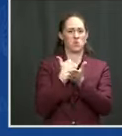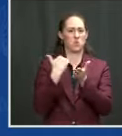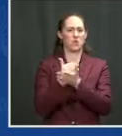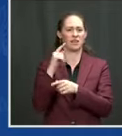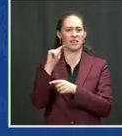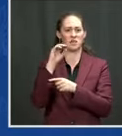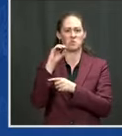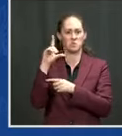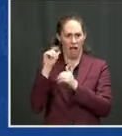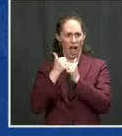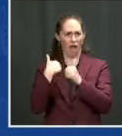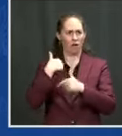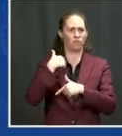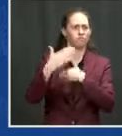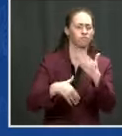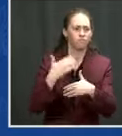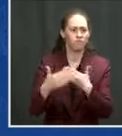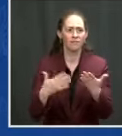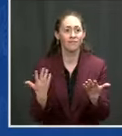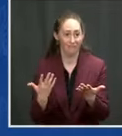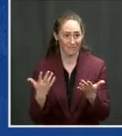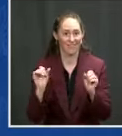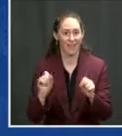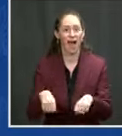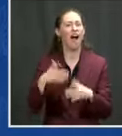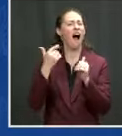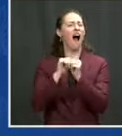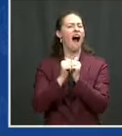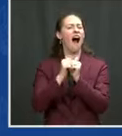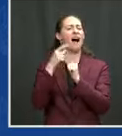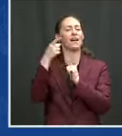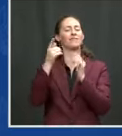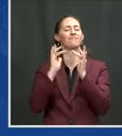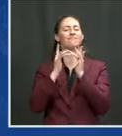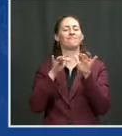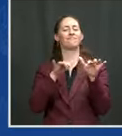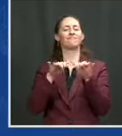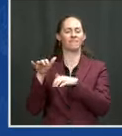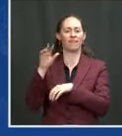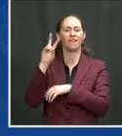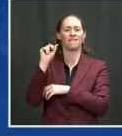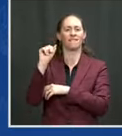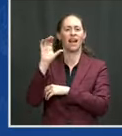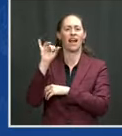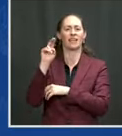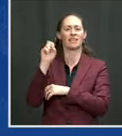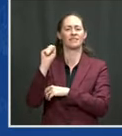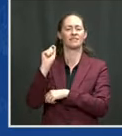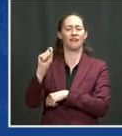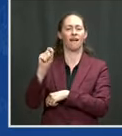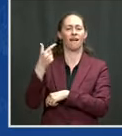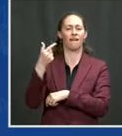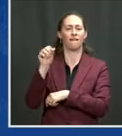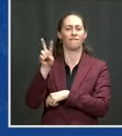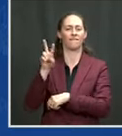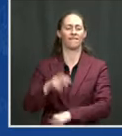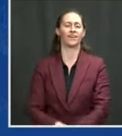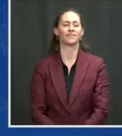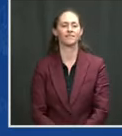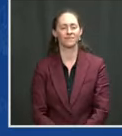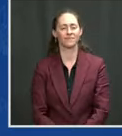go to vaccines.gov, or they can text their zip code to